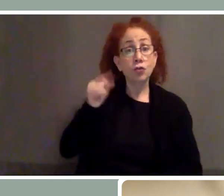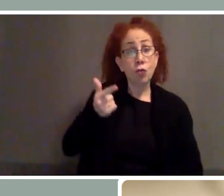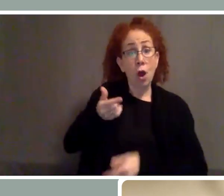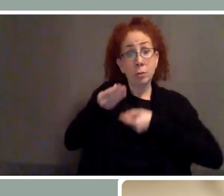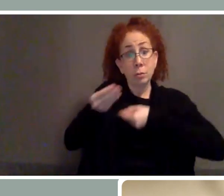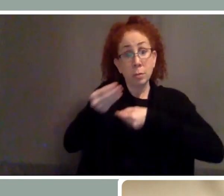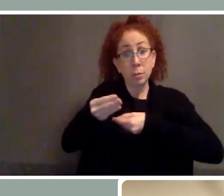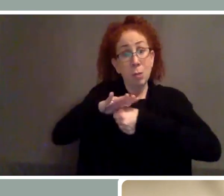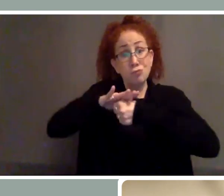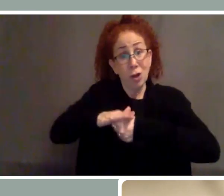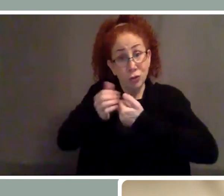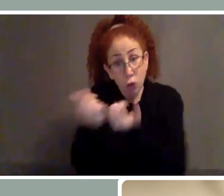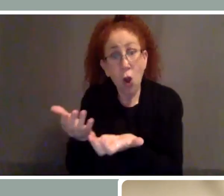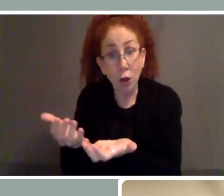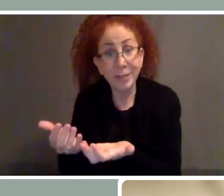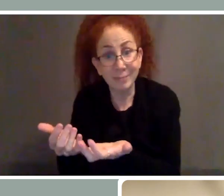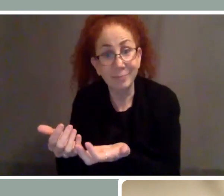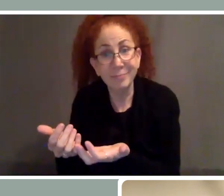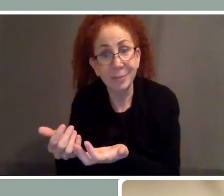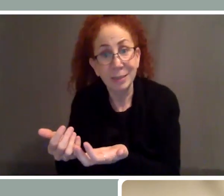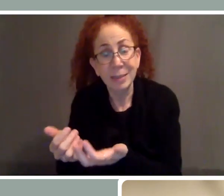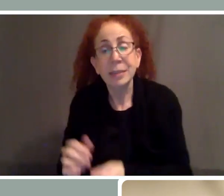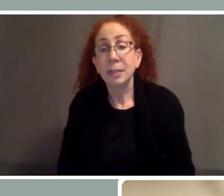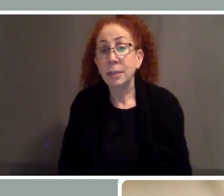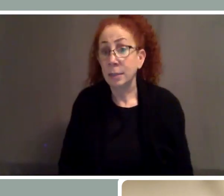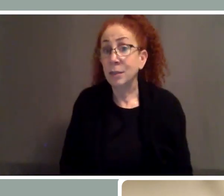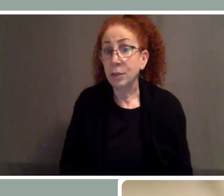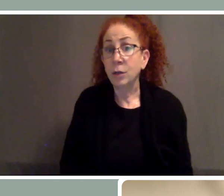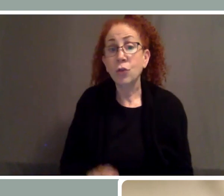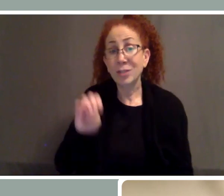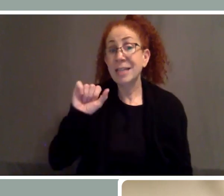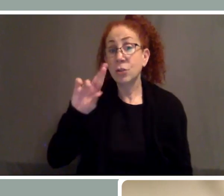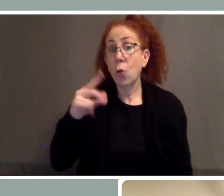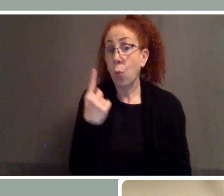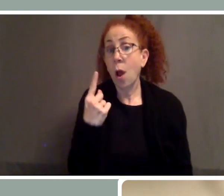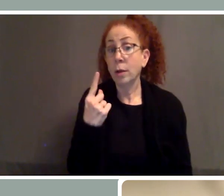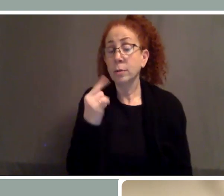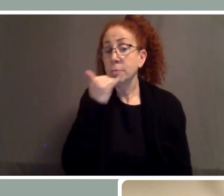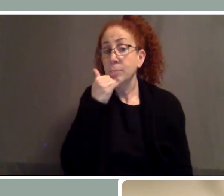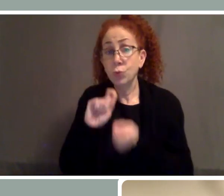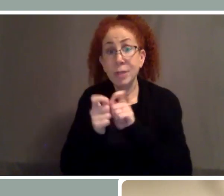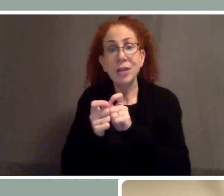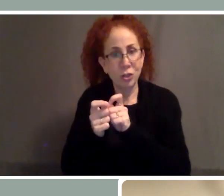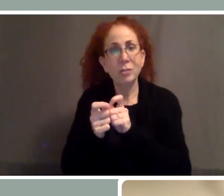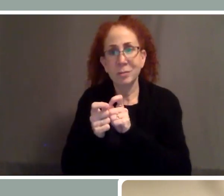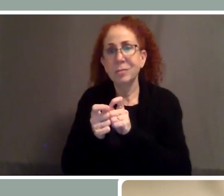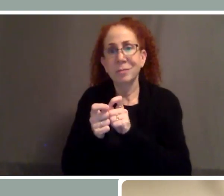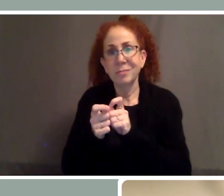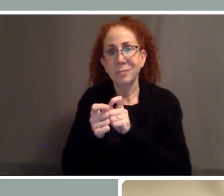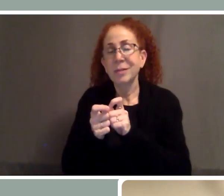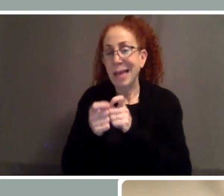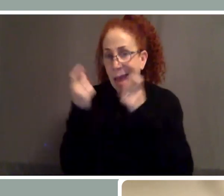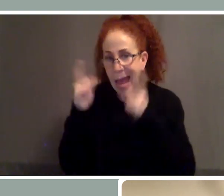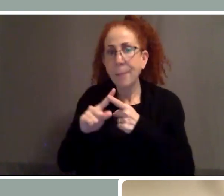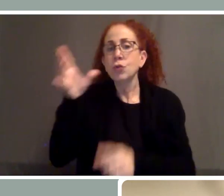about evolution of tumors and finding out about that, those ESR1 mutations happen in some women who